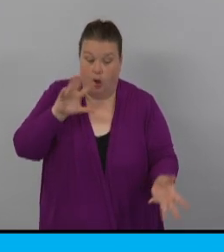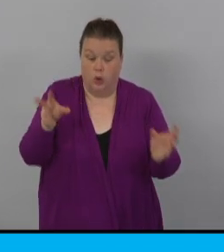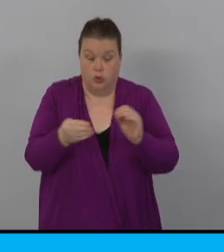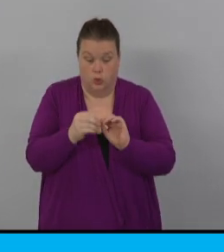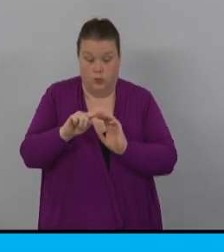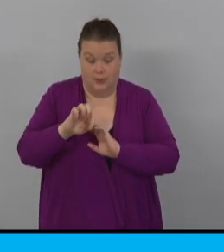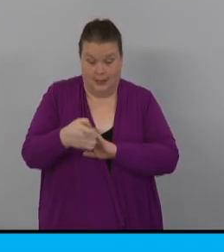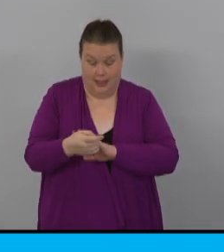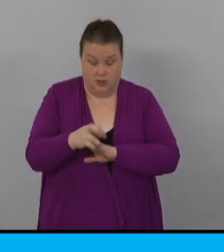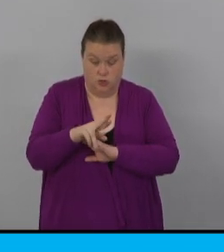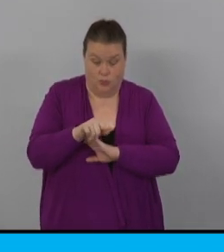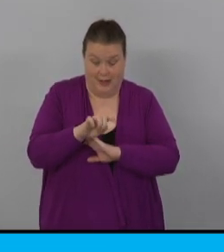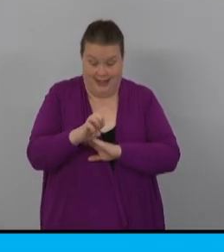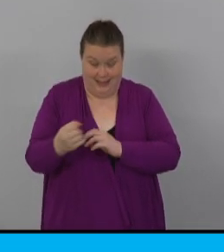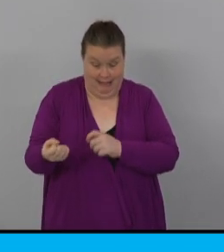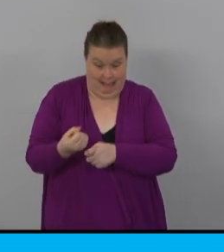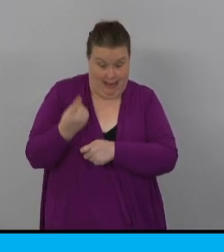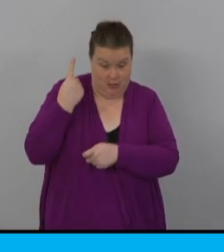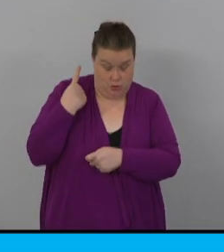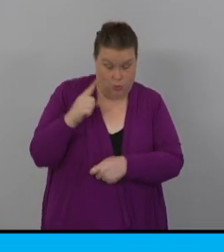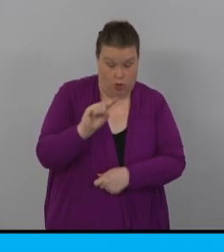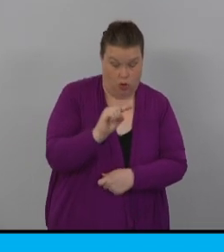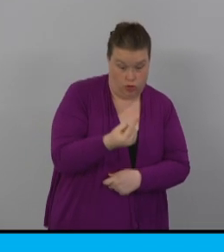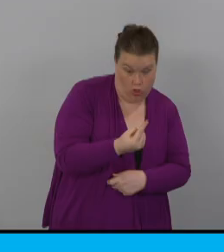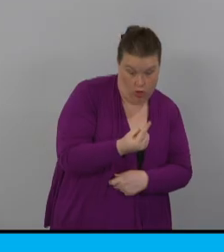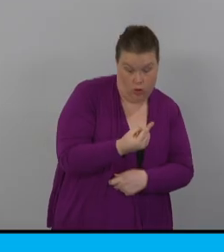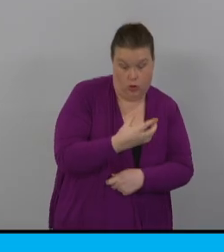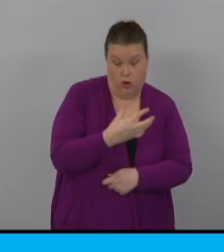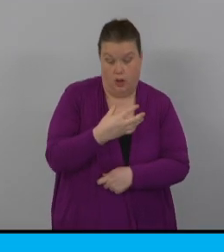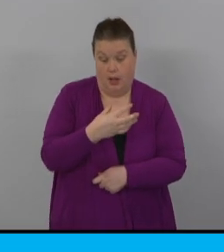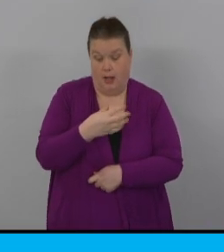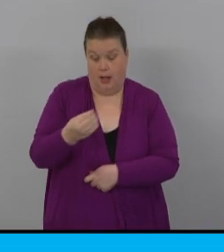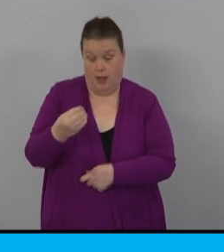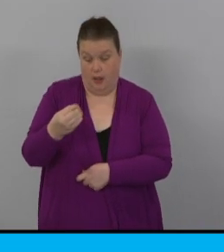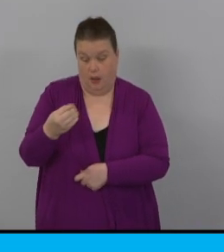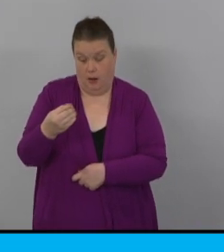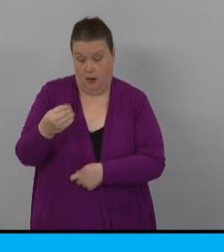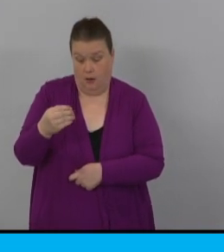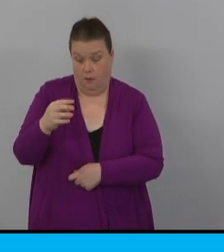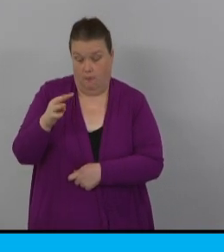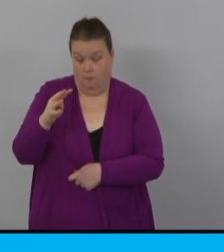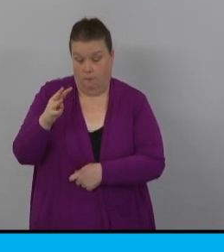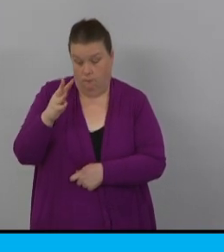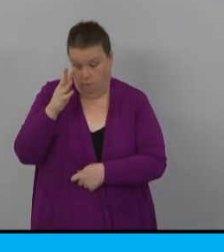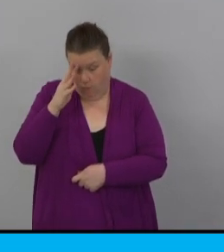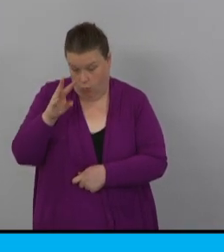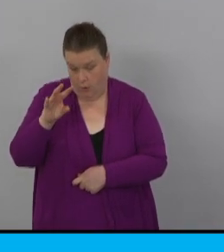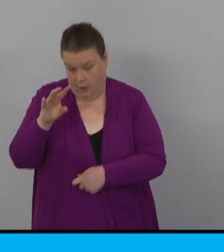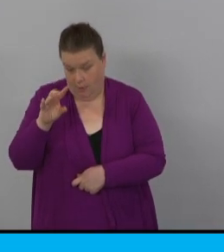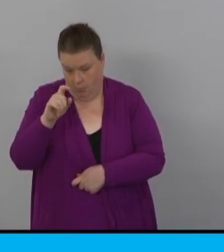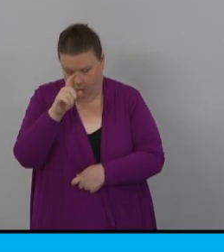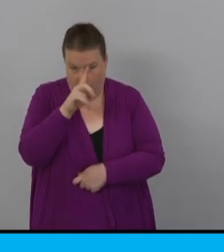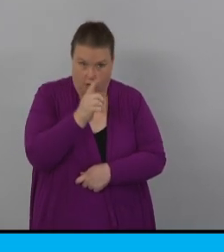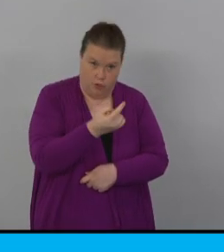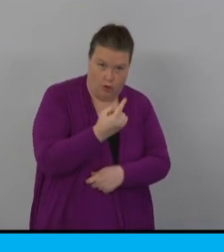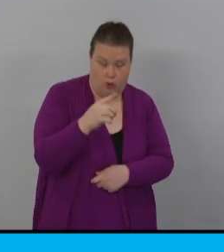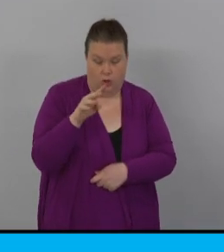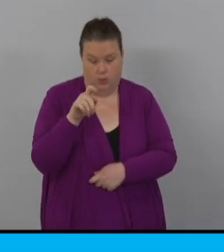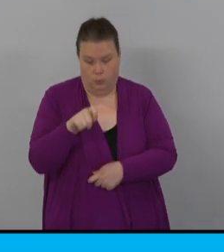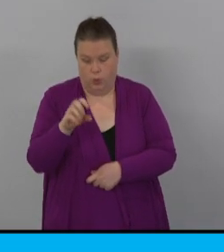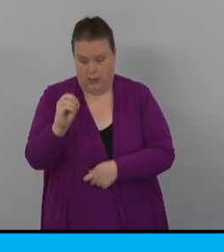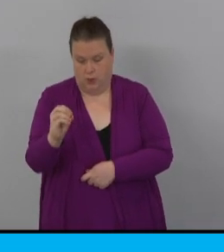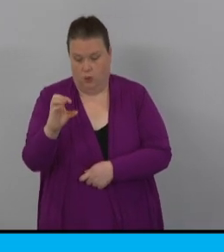rate last year was $1.489, and this year will be $1.266. So again, that same